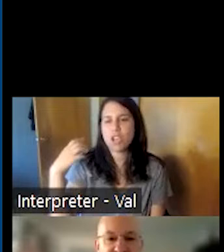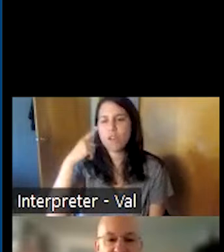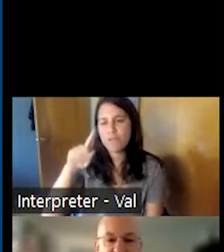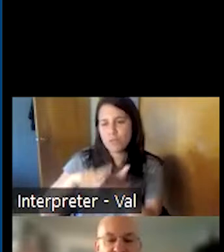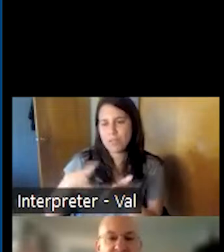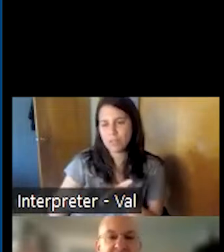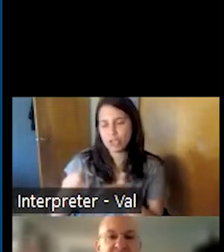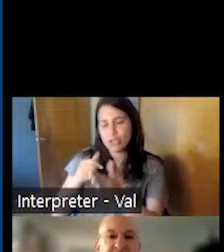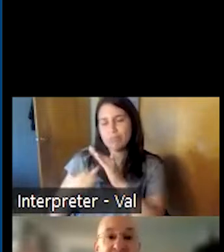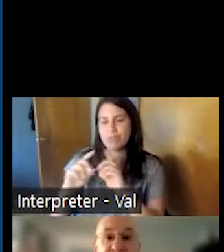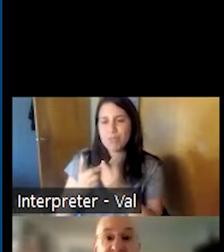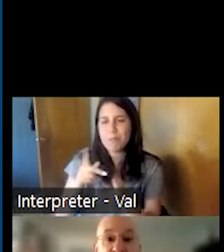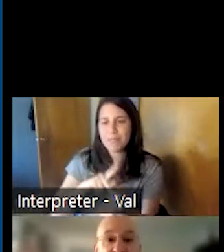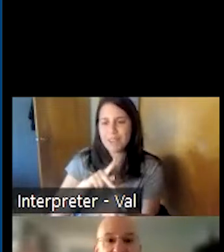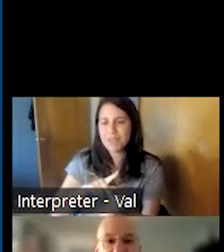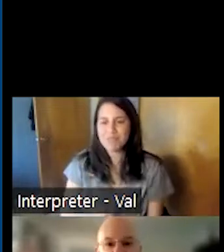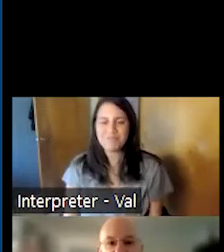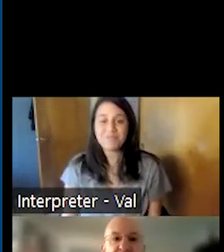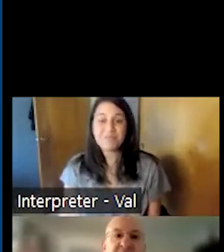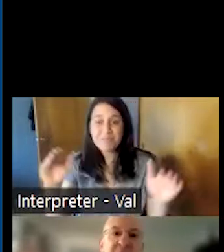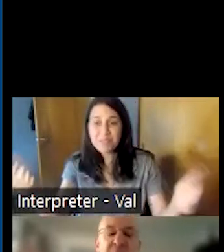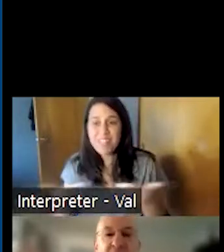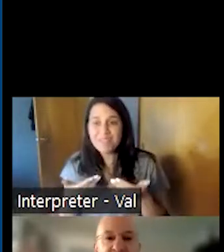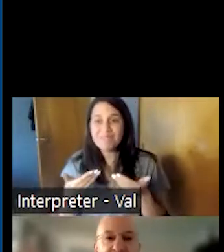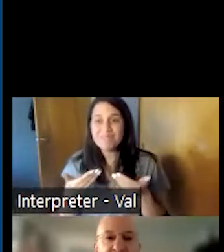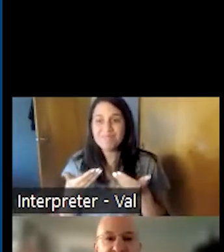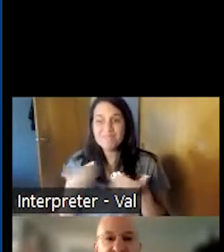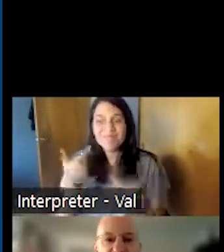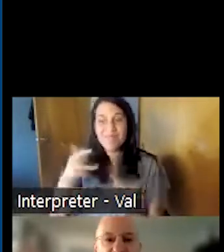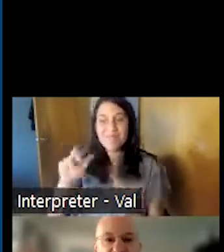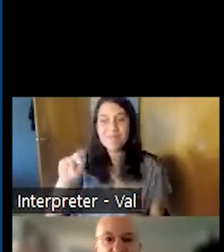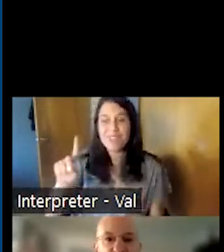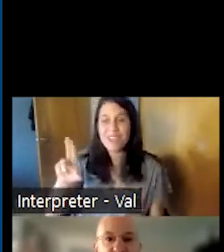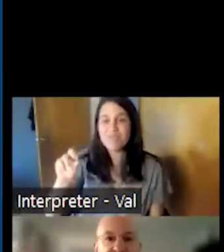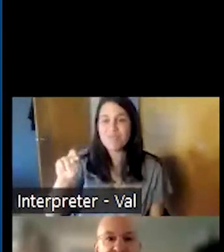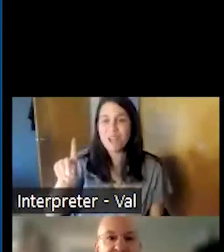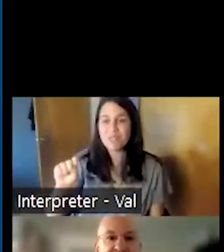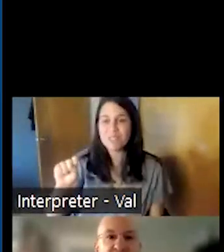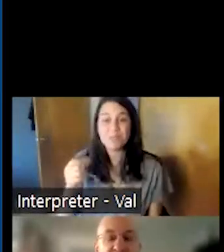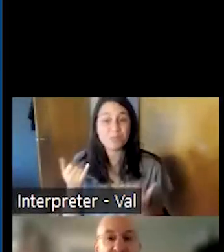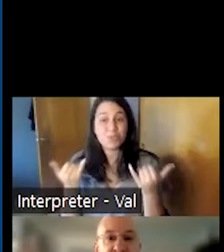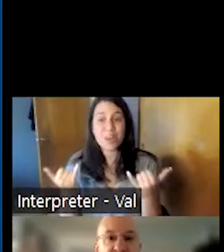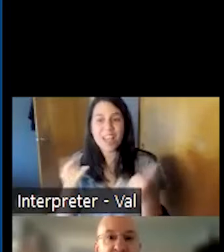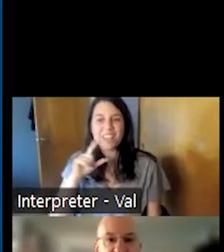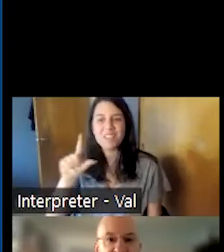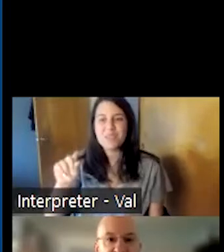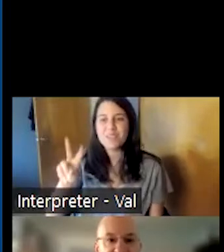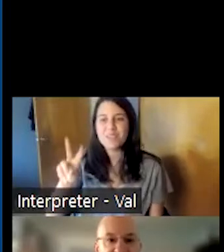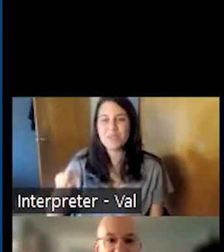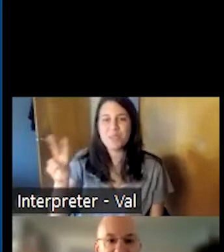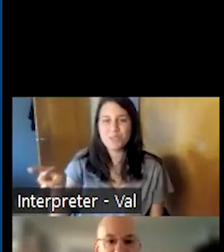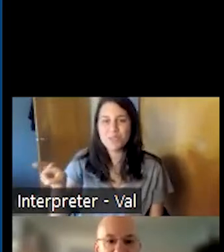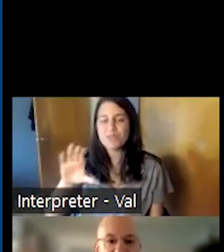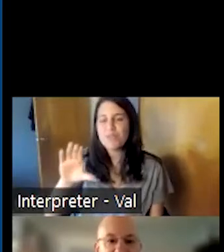Psychiatry. And welcome to Grand Rounds for today, which is the 2022 Collier